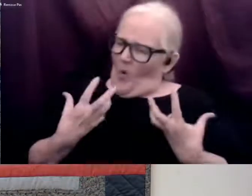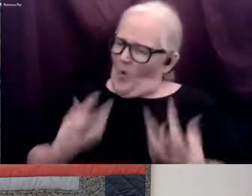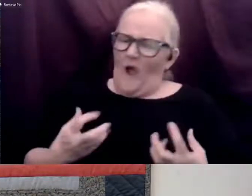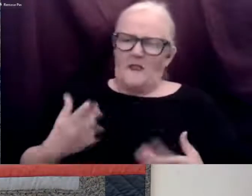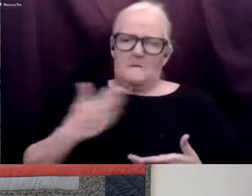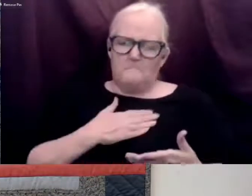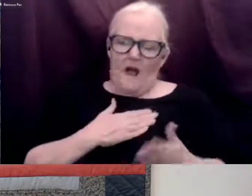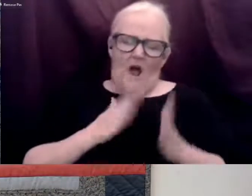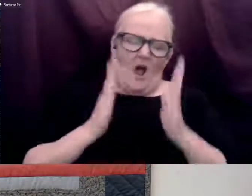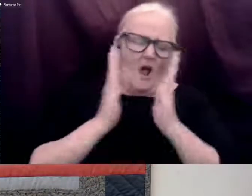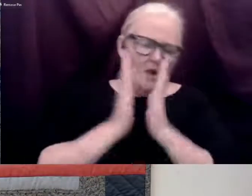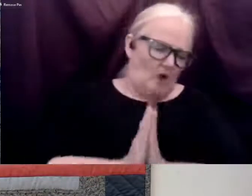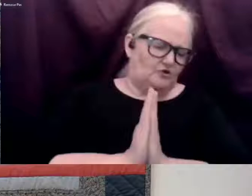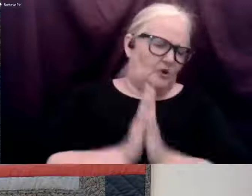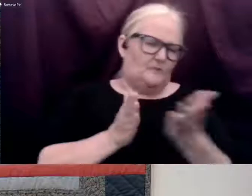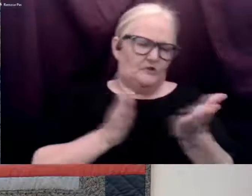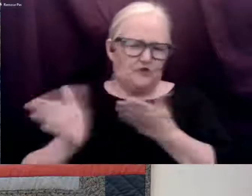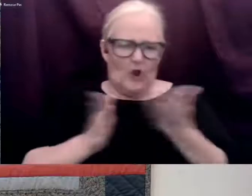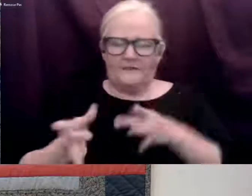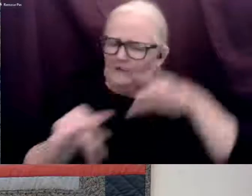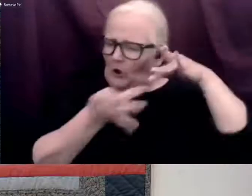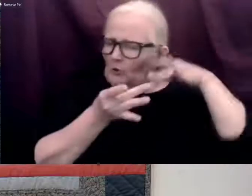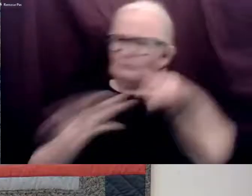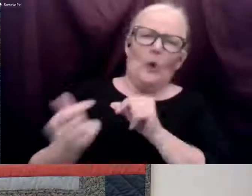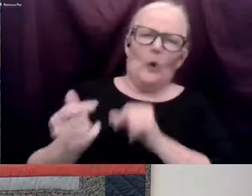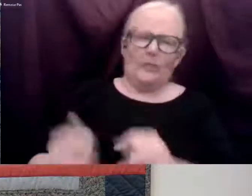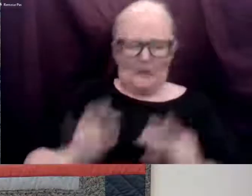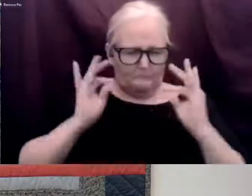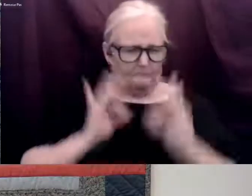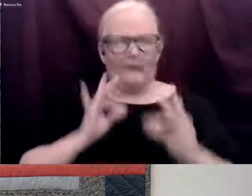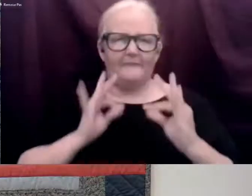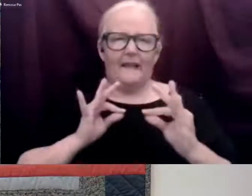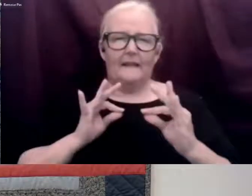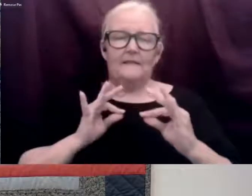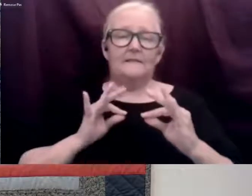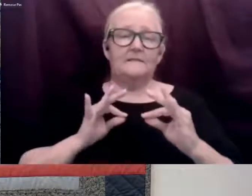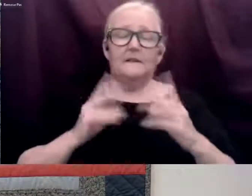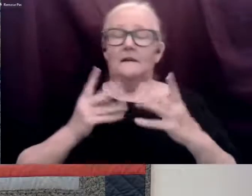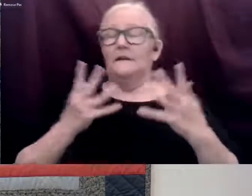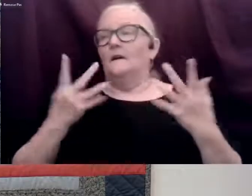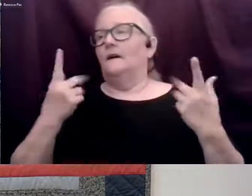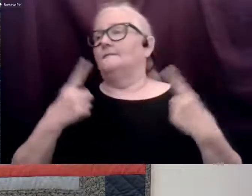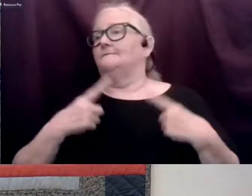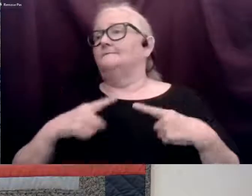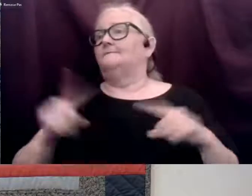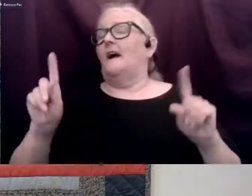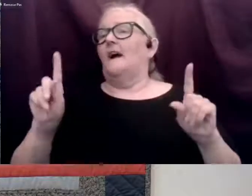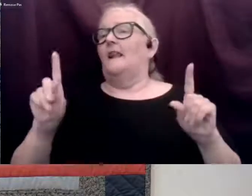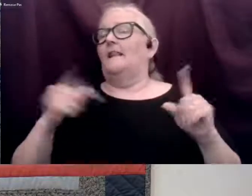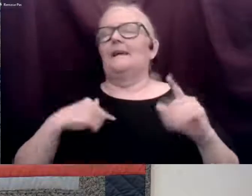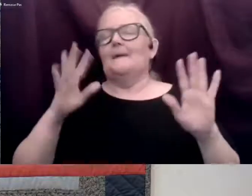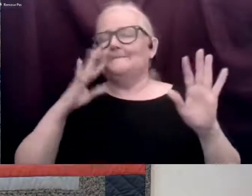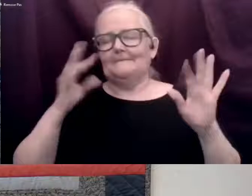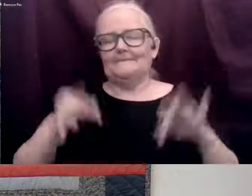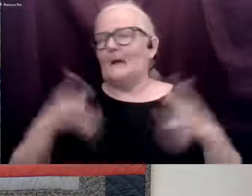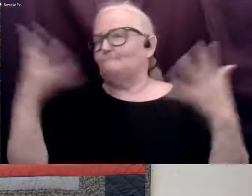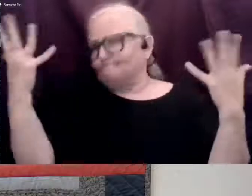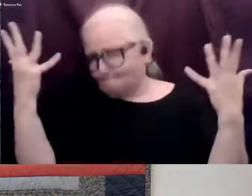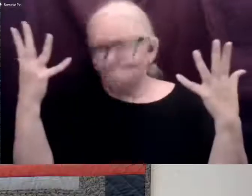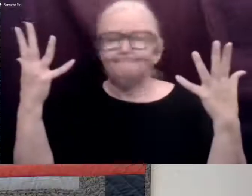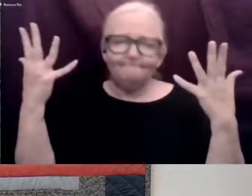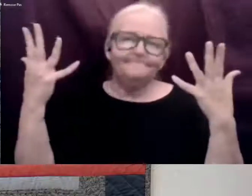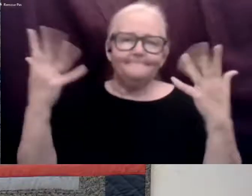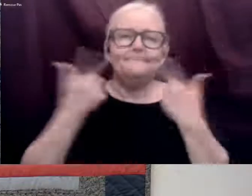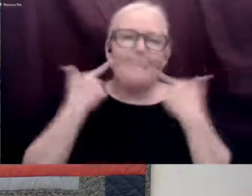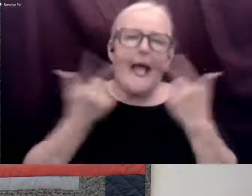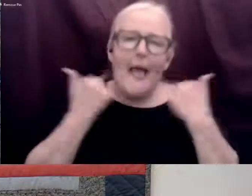according to plan, finally slides free, and I can laugh with them. This will be the first of many times